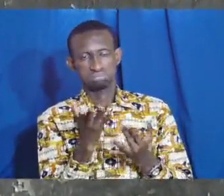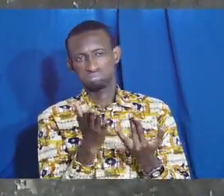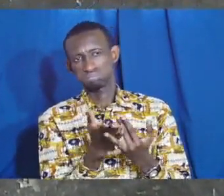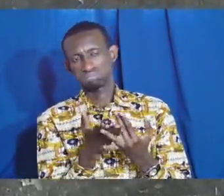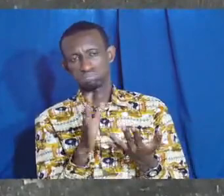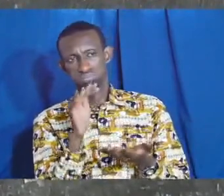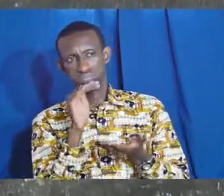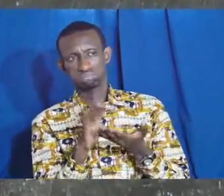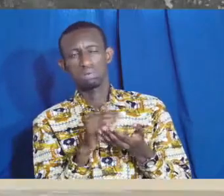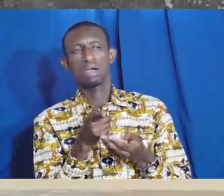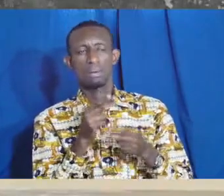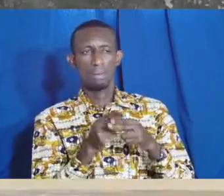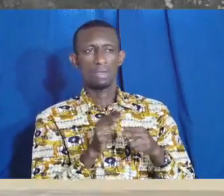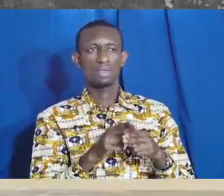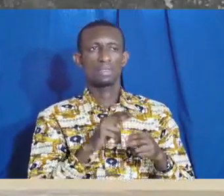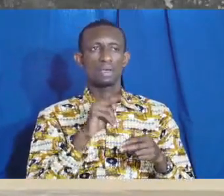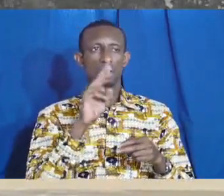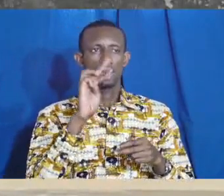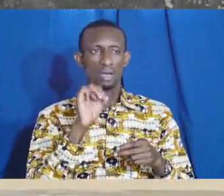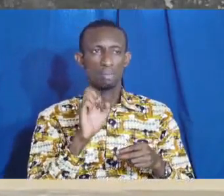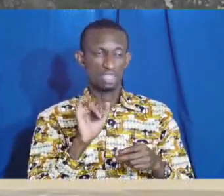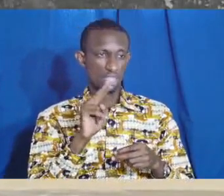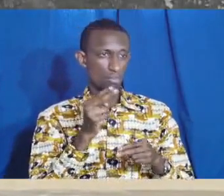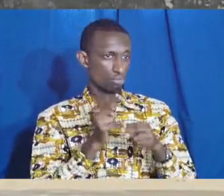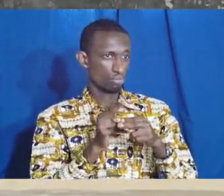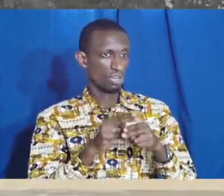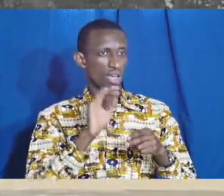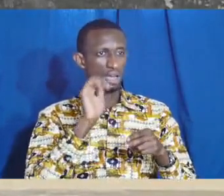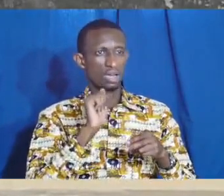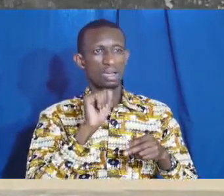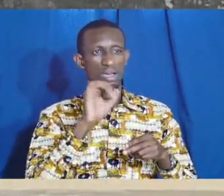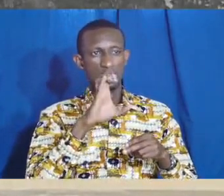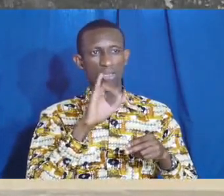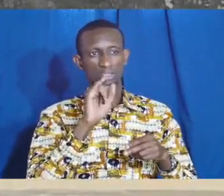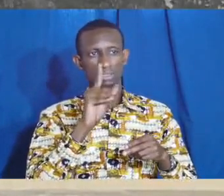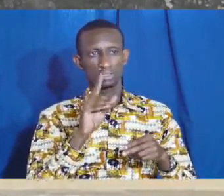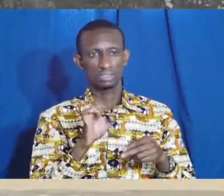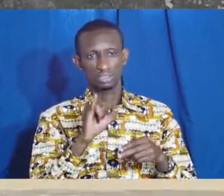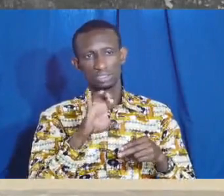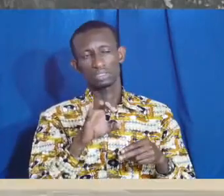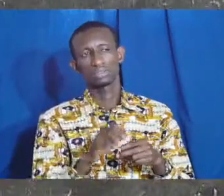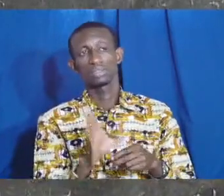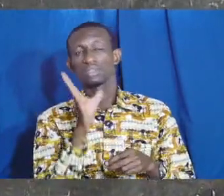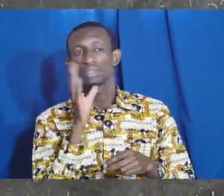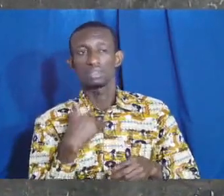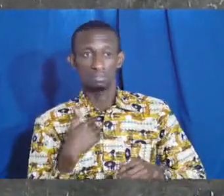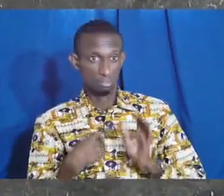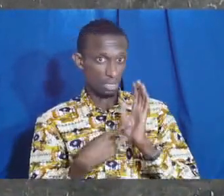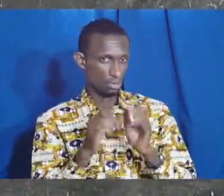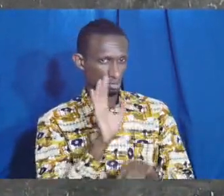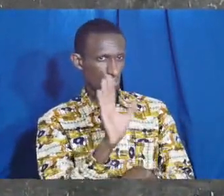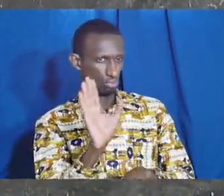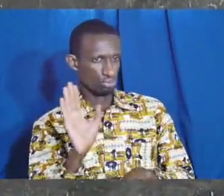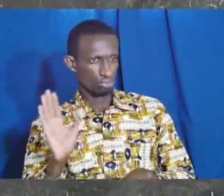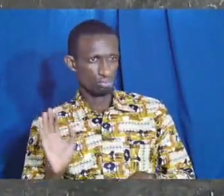is acidic. All right. Let's have another characteristics of enzymes.